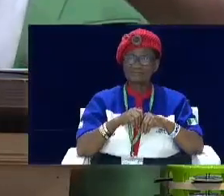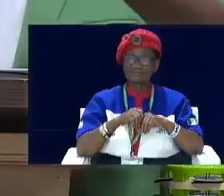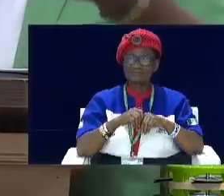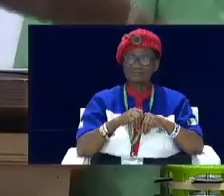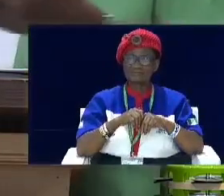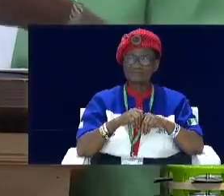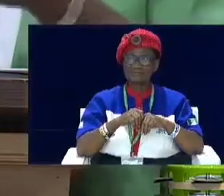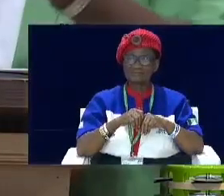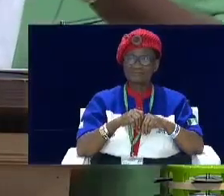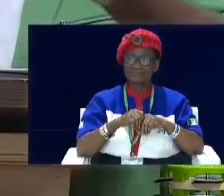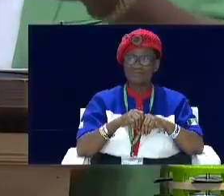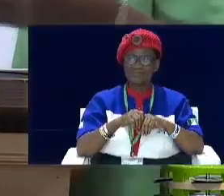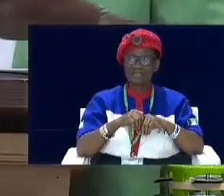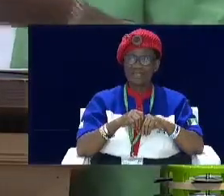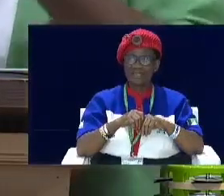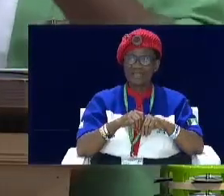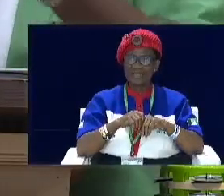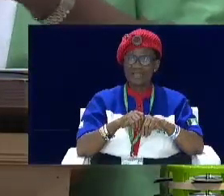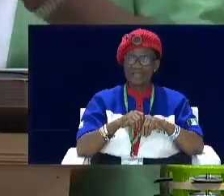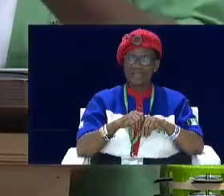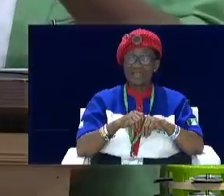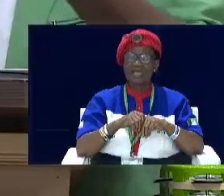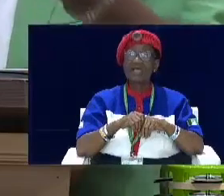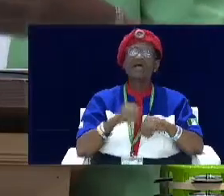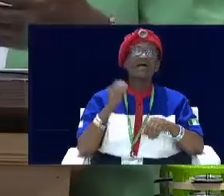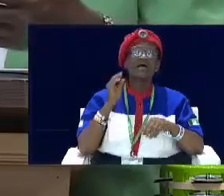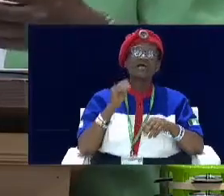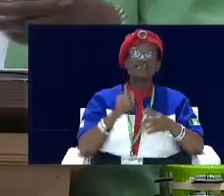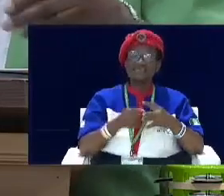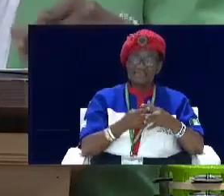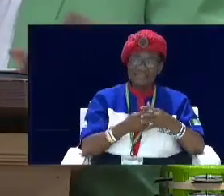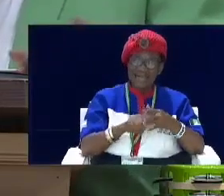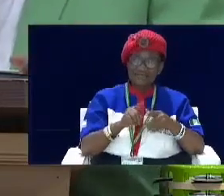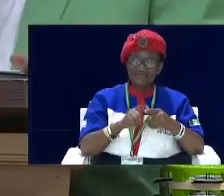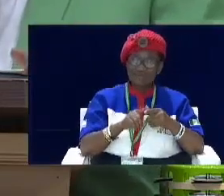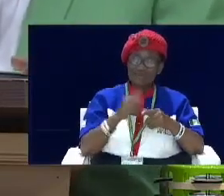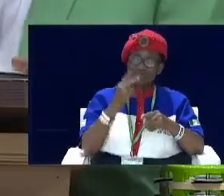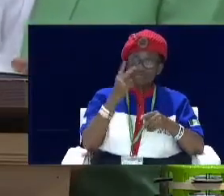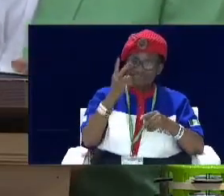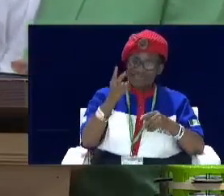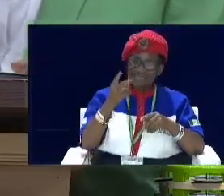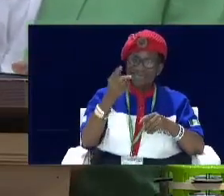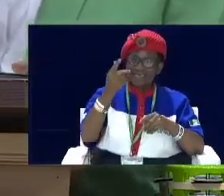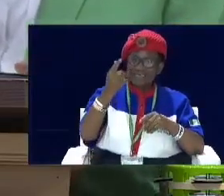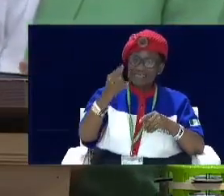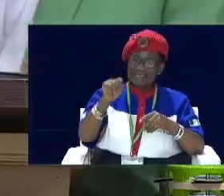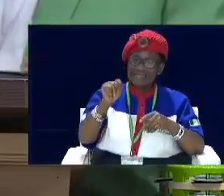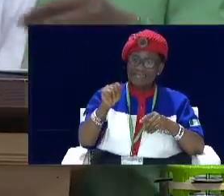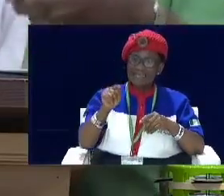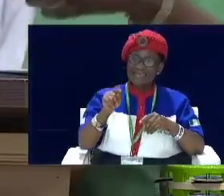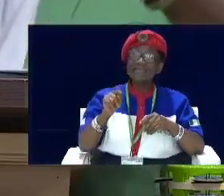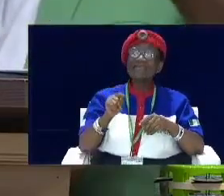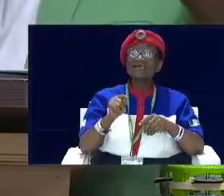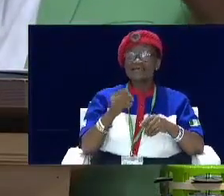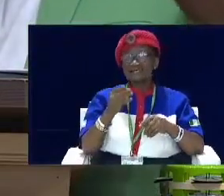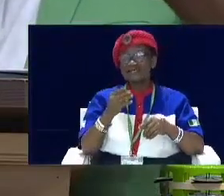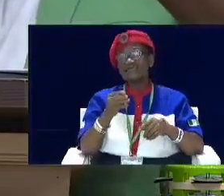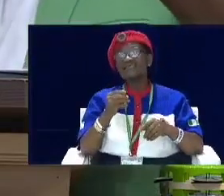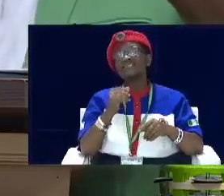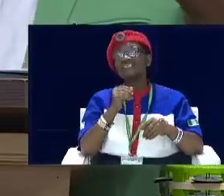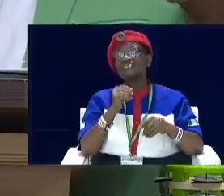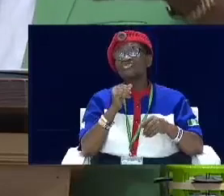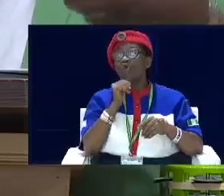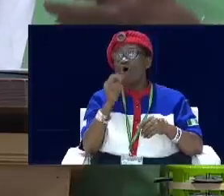You soon begin to see the invisible. Wa bere si ni ri ohun ti o se foju ri. God will begin